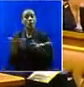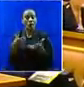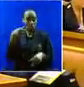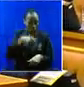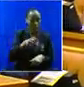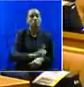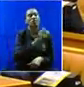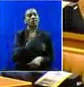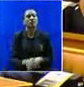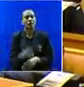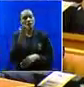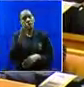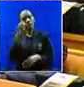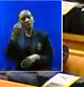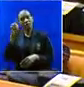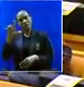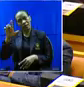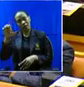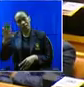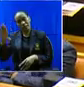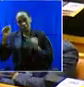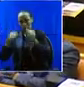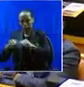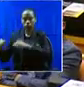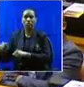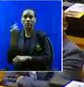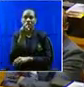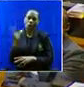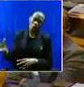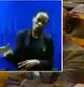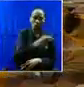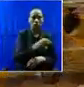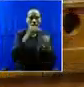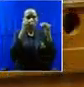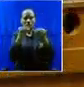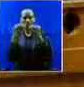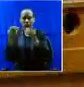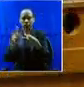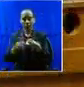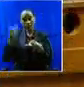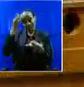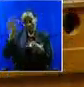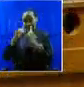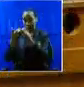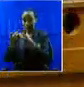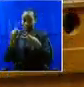The NEDLAC agreement commits all companies and government entities to